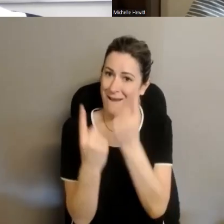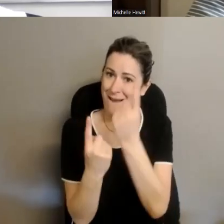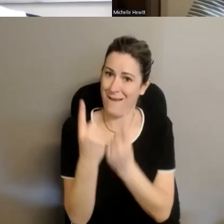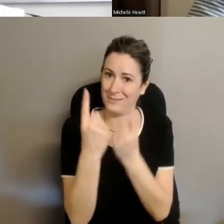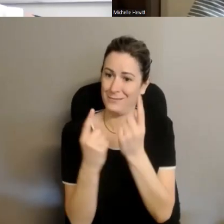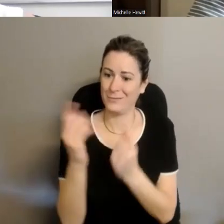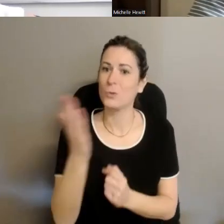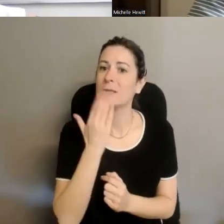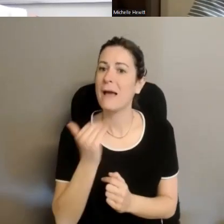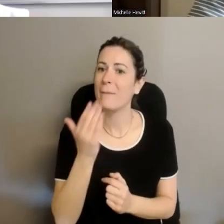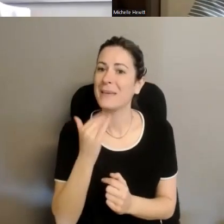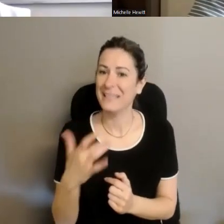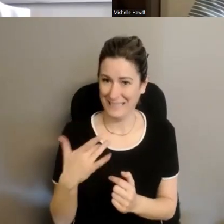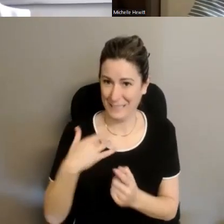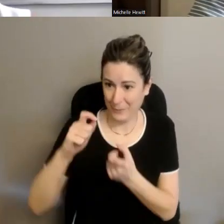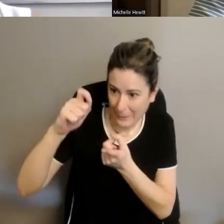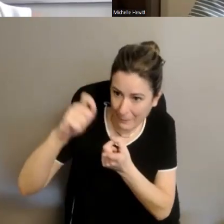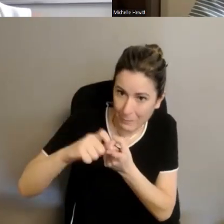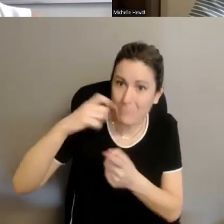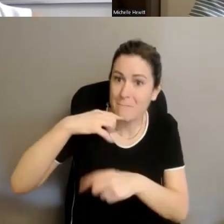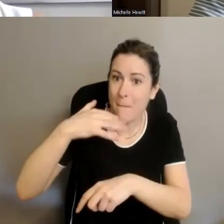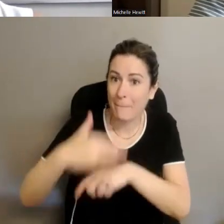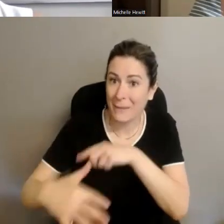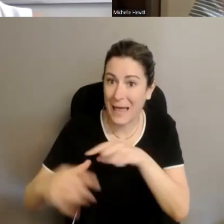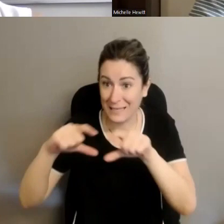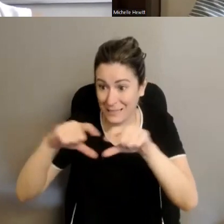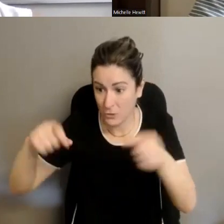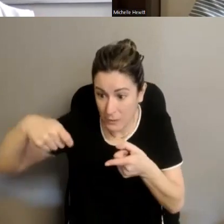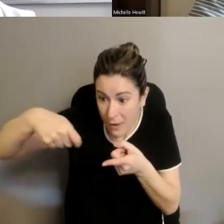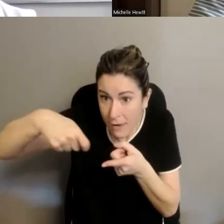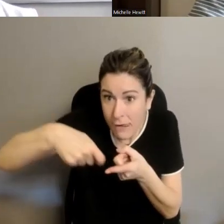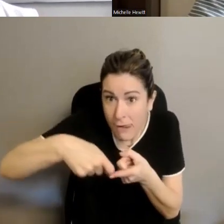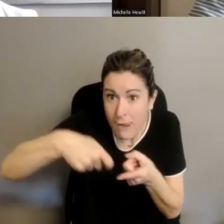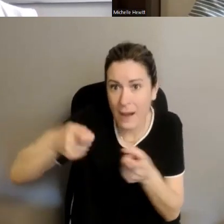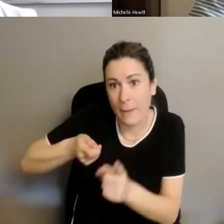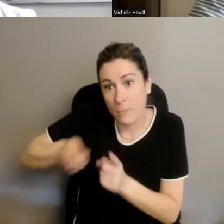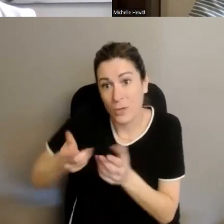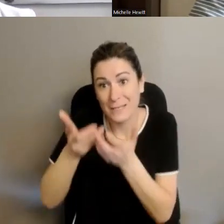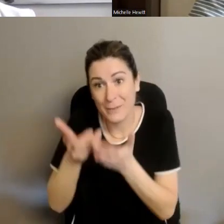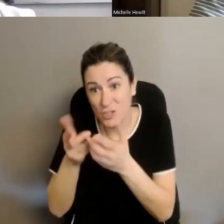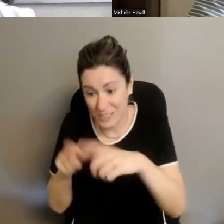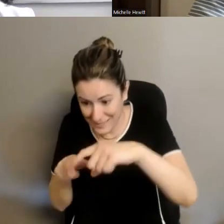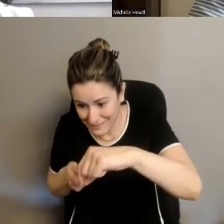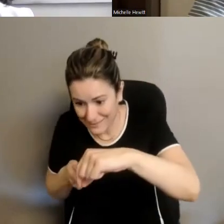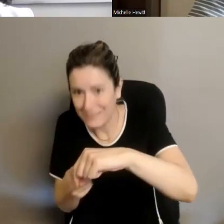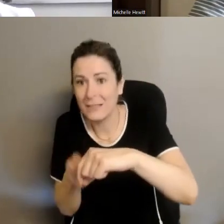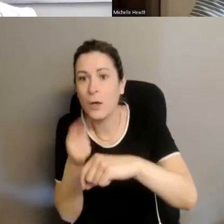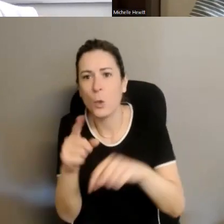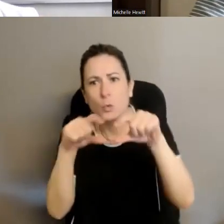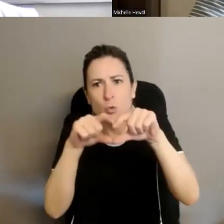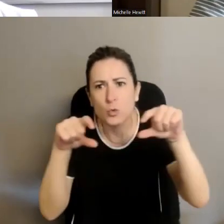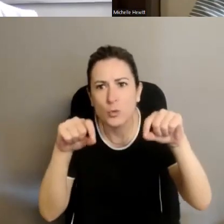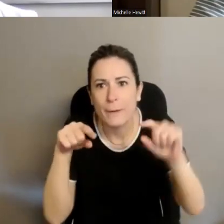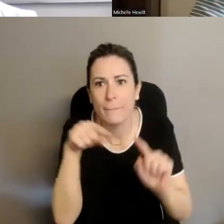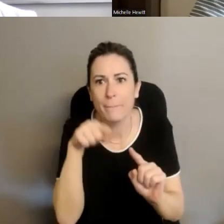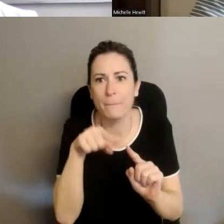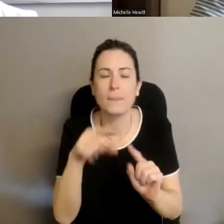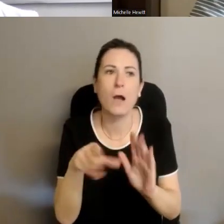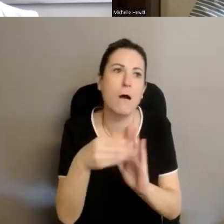sugar, the different drugs that just aren't available. And often when we talk about mental health, it's those